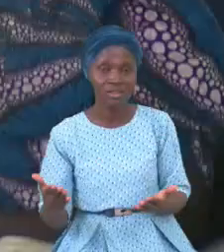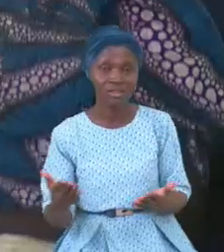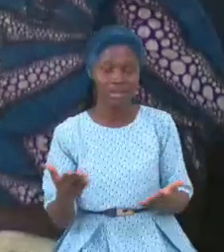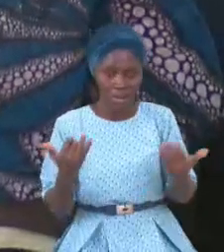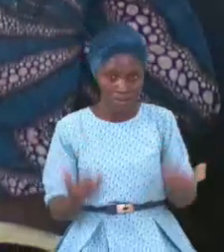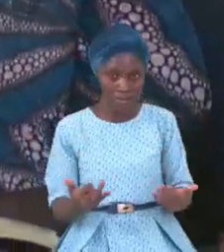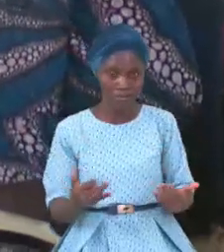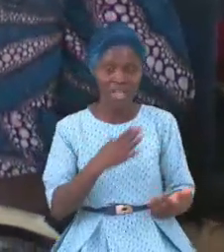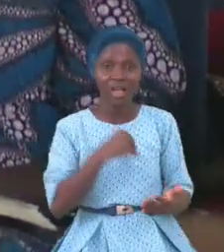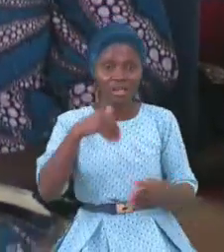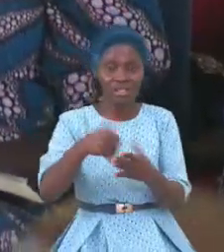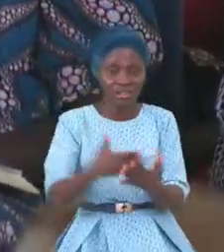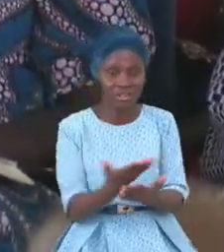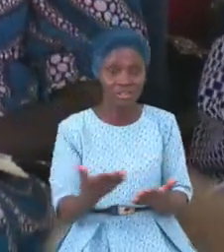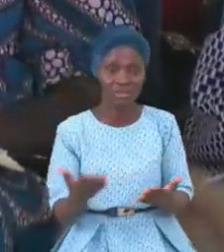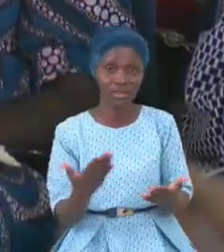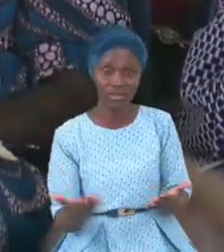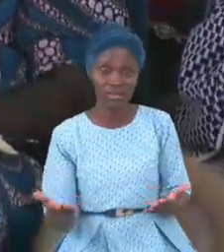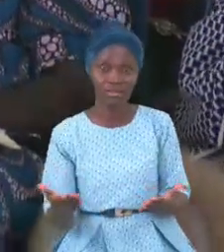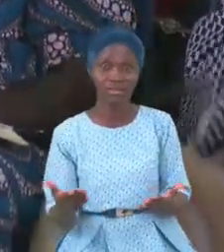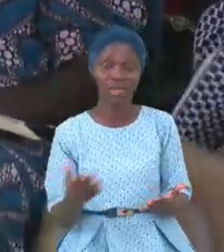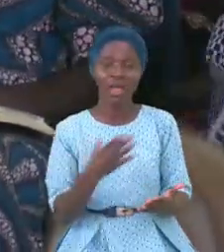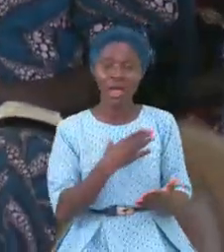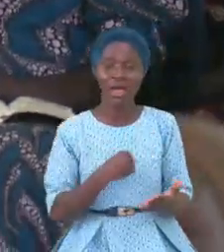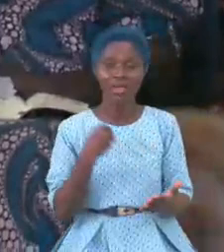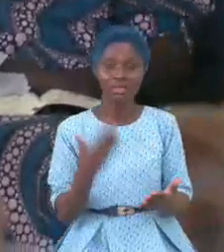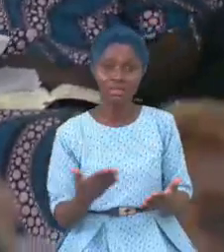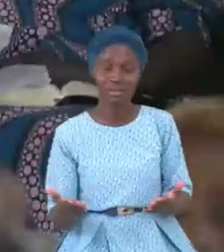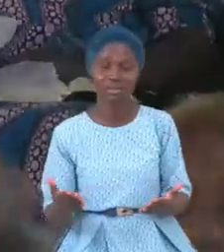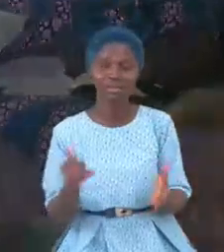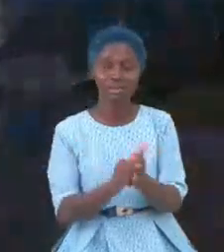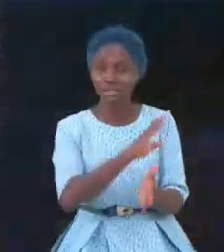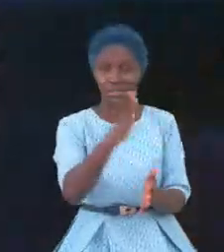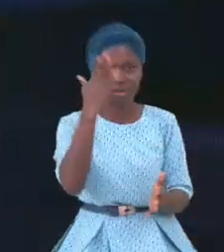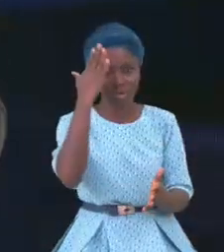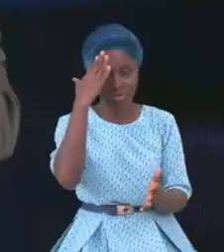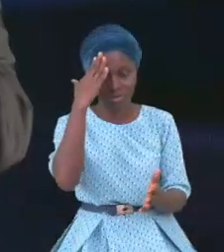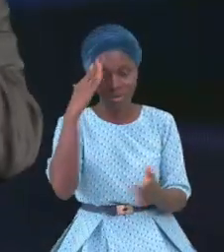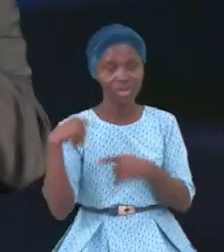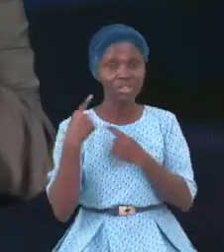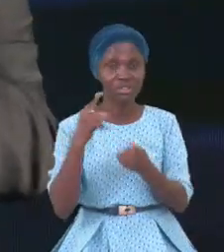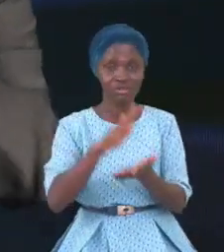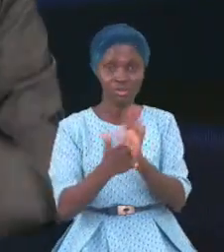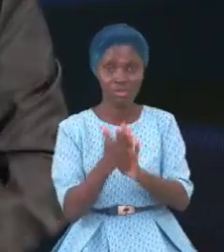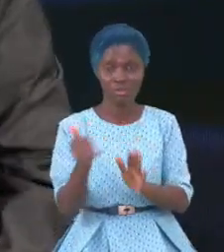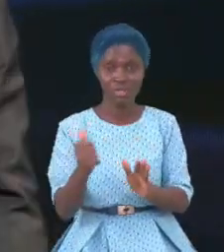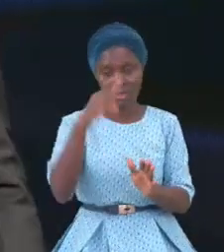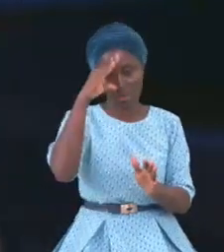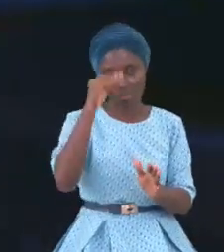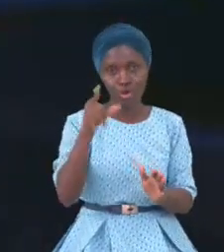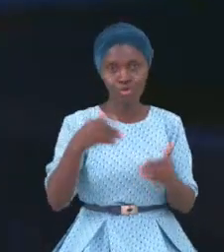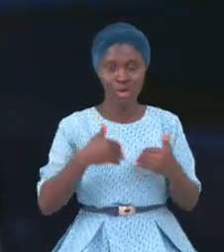confronted before, in things you never knew that shall come to man. You have tenacious